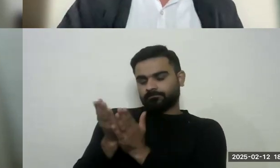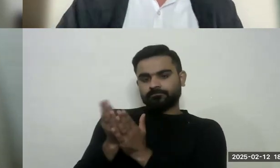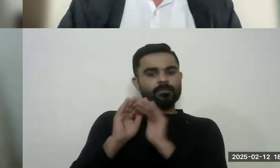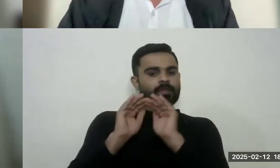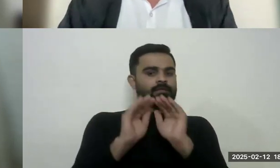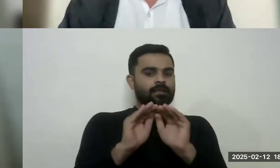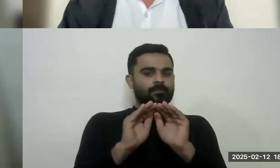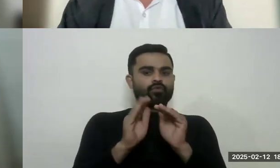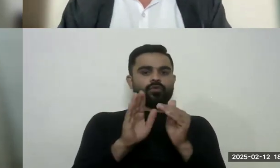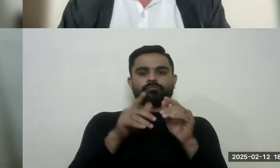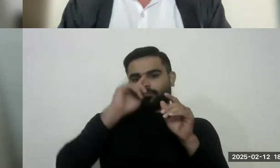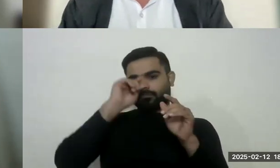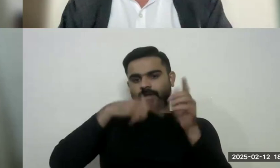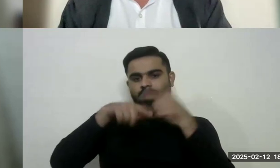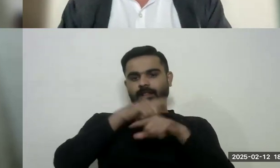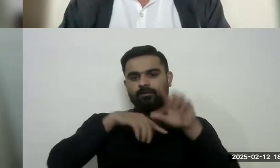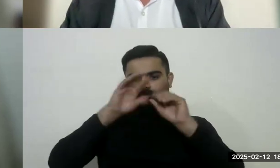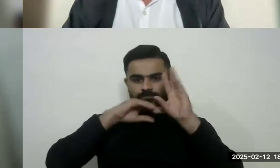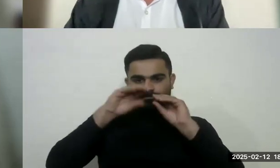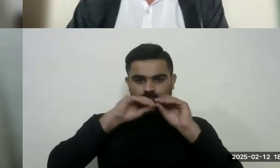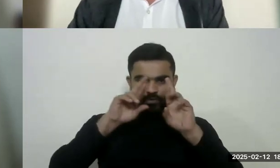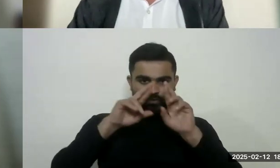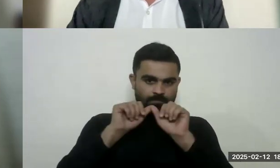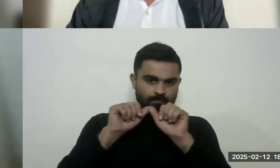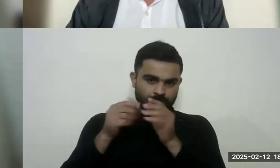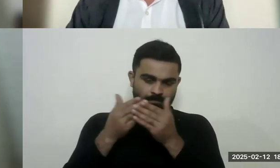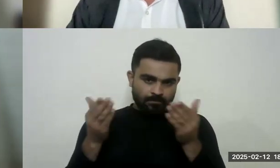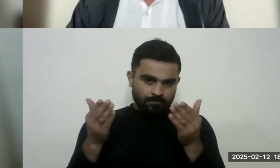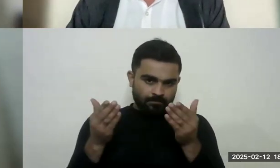and enhance the English language learning. I hope that answers the question.